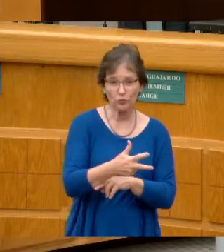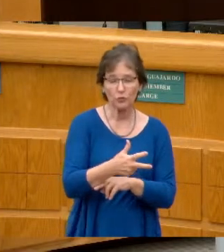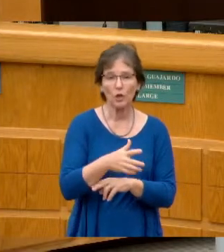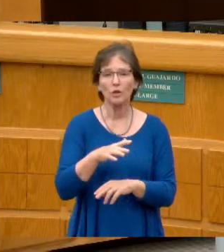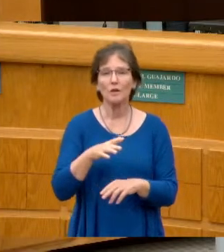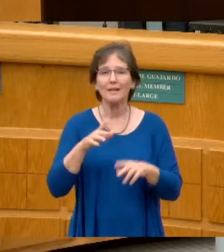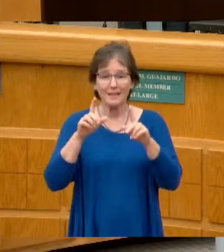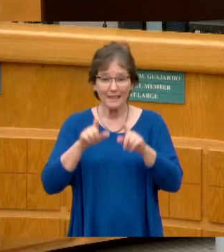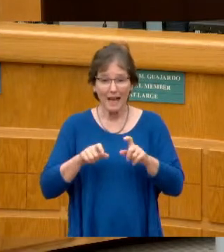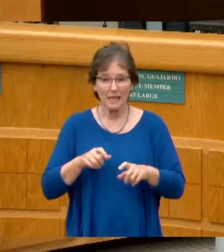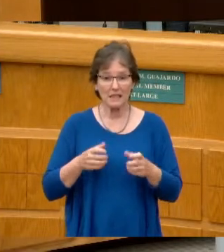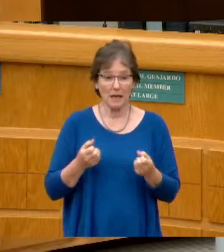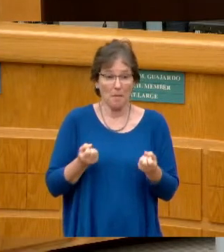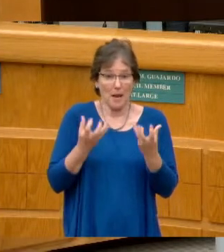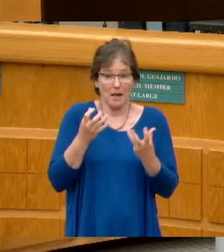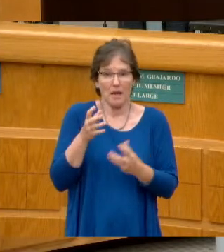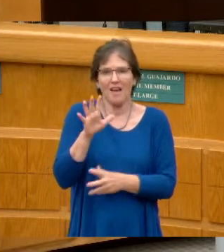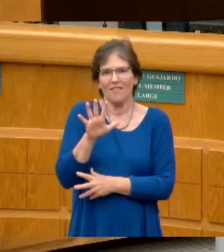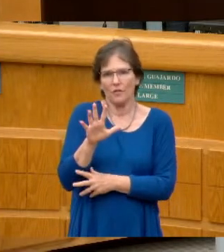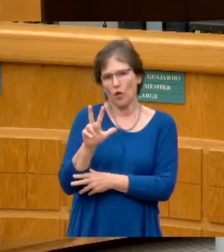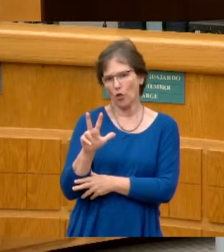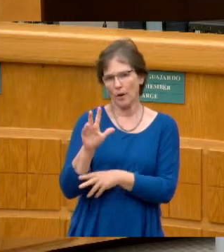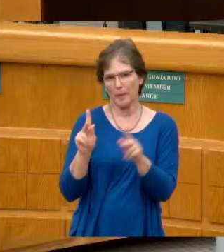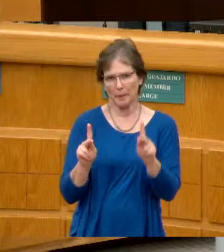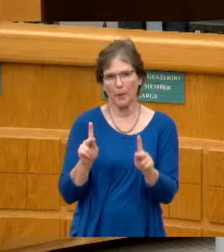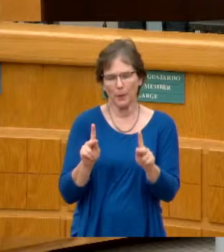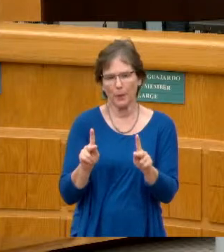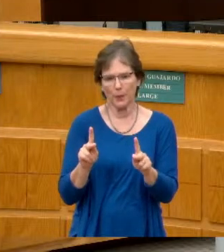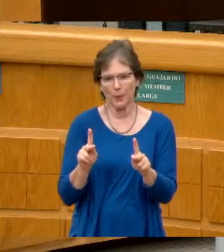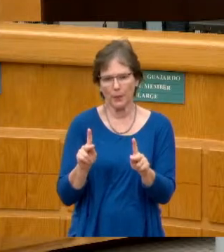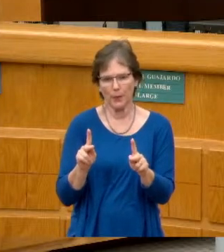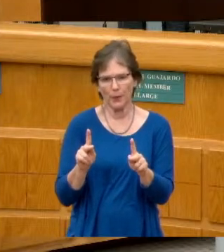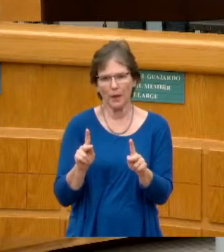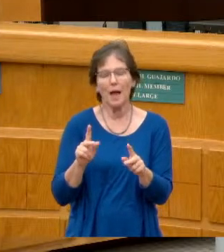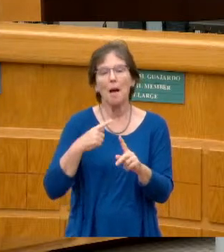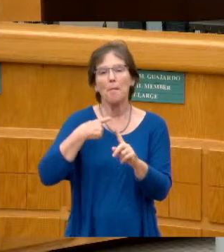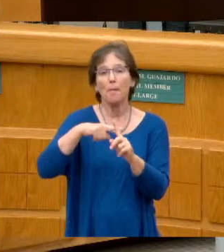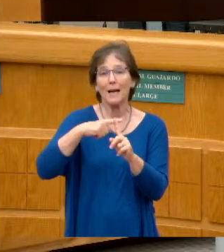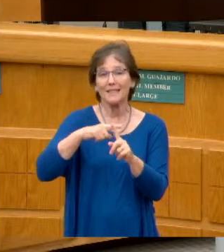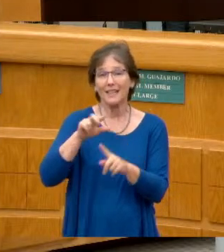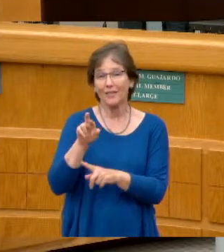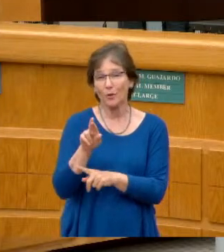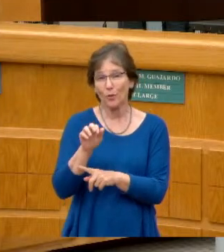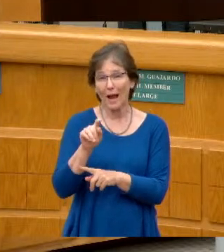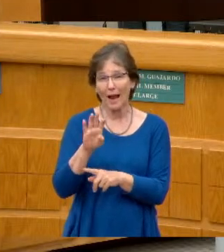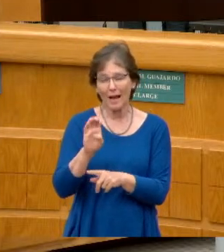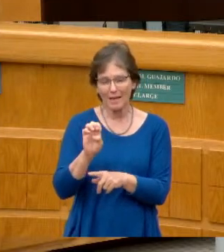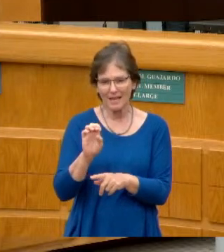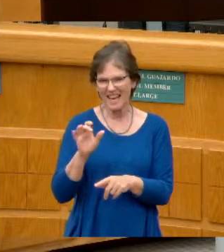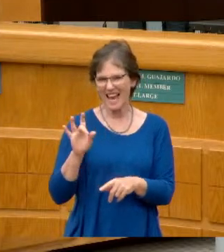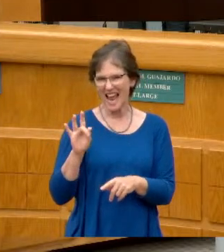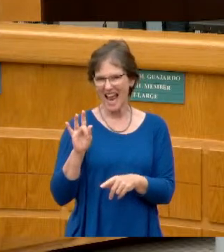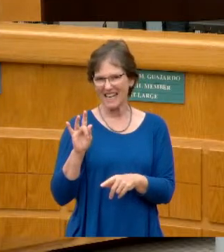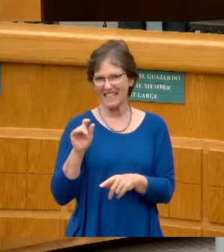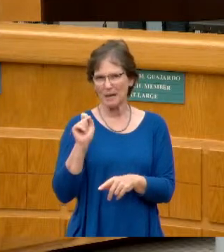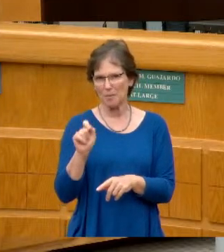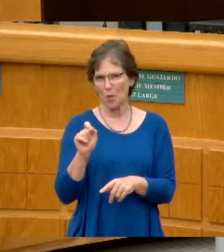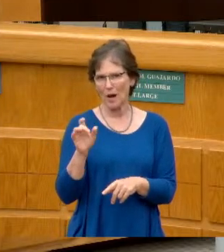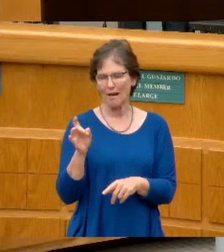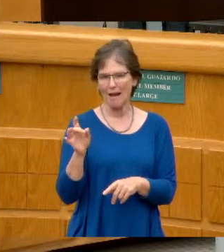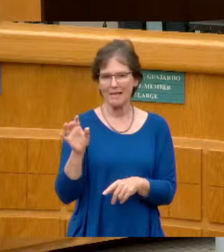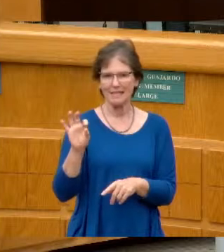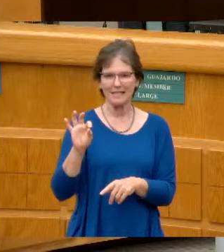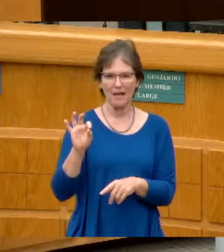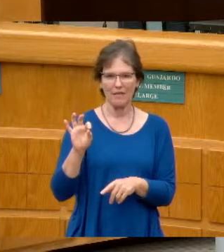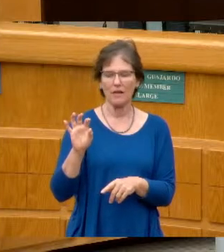extend my condolences to all the families that have lost someone this month due to COVID-19. Please accept my deepest sympathy to you